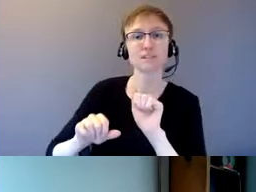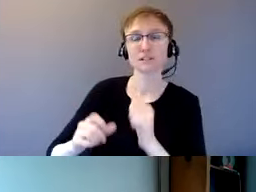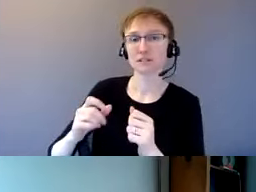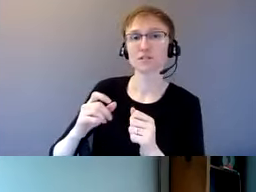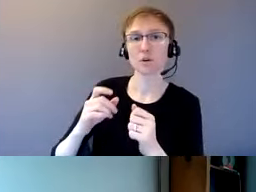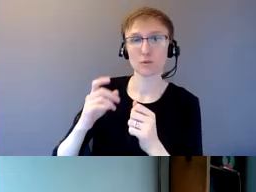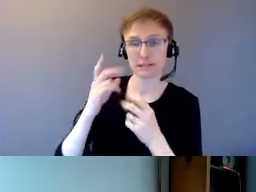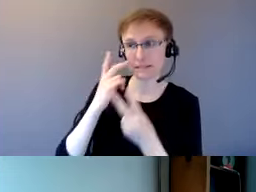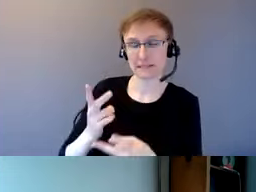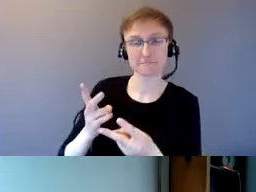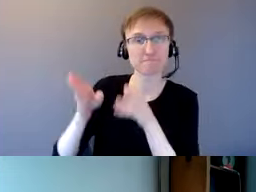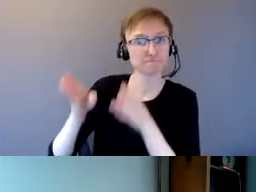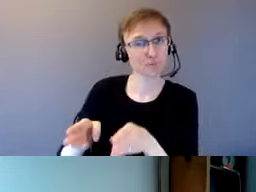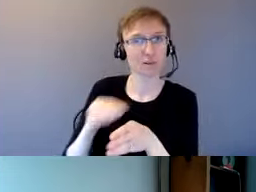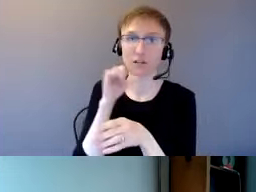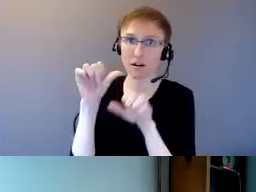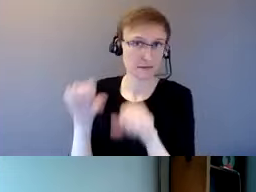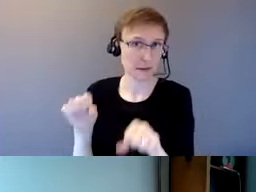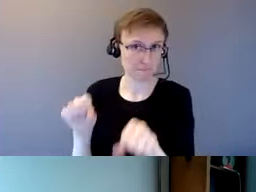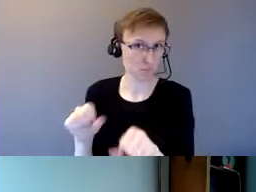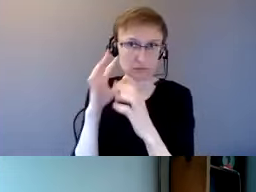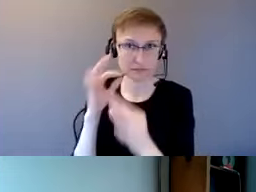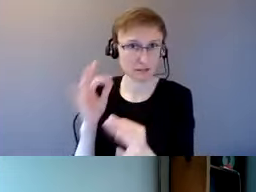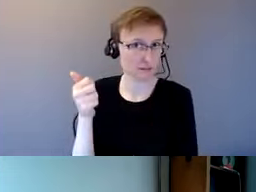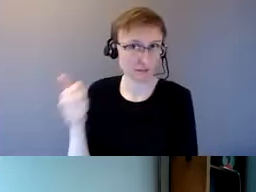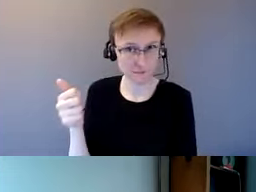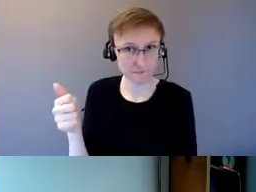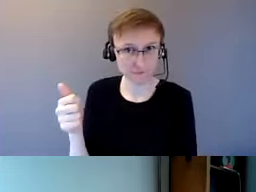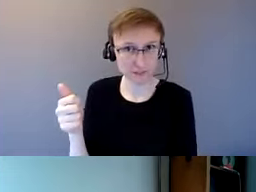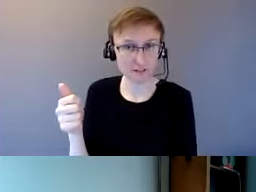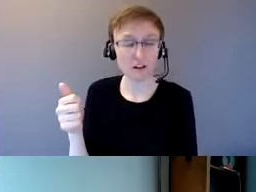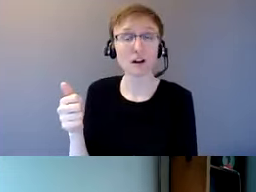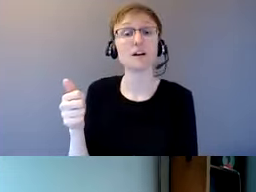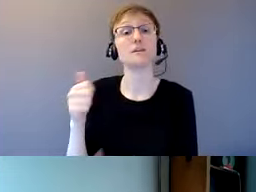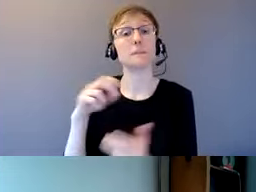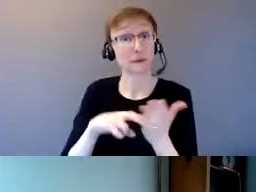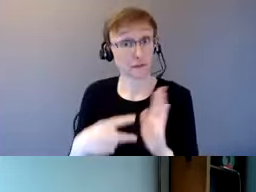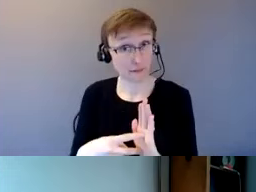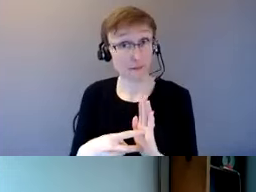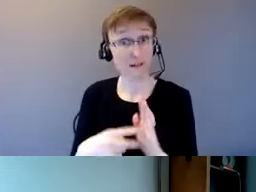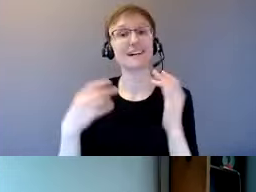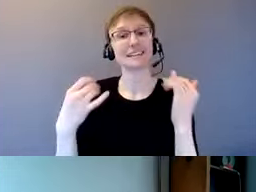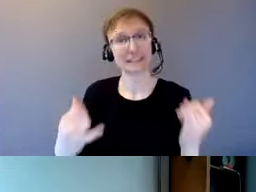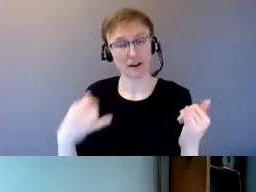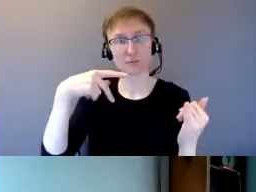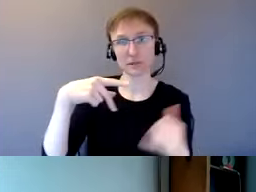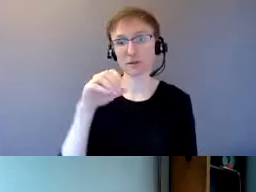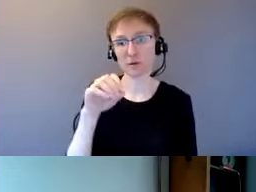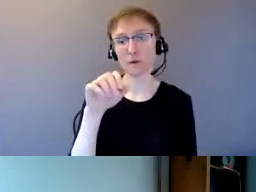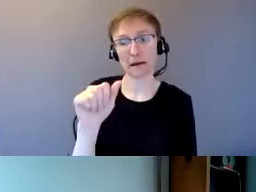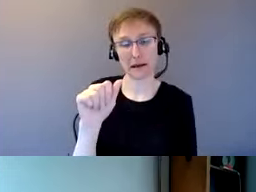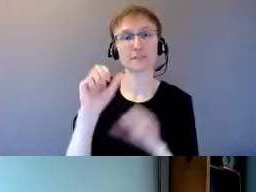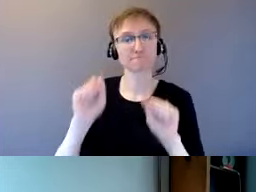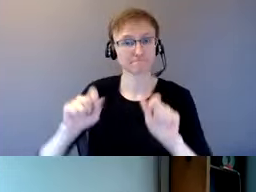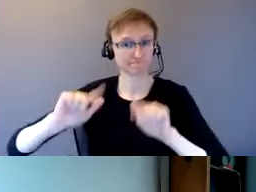as incapable of making their own decisions. And therefore, that triggers the power of attorney's authority to